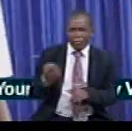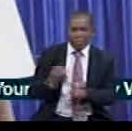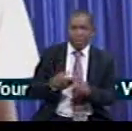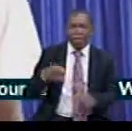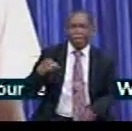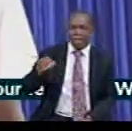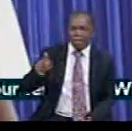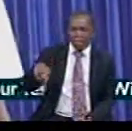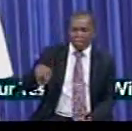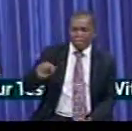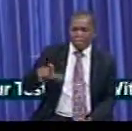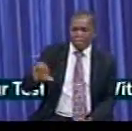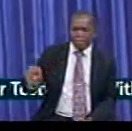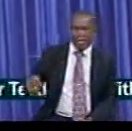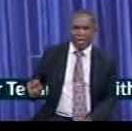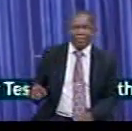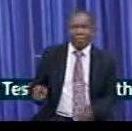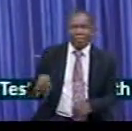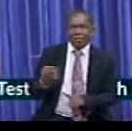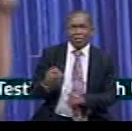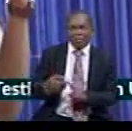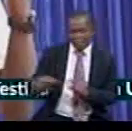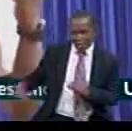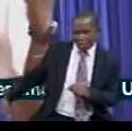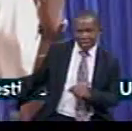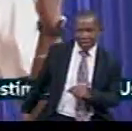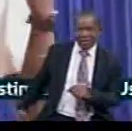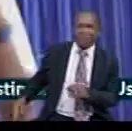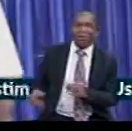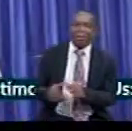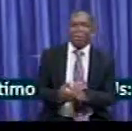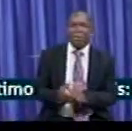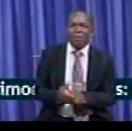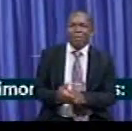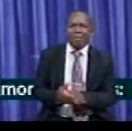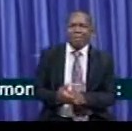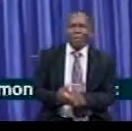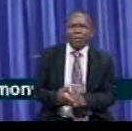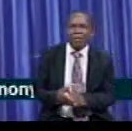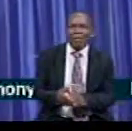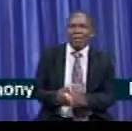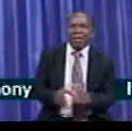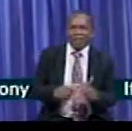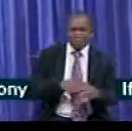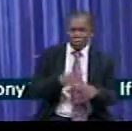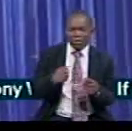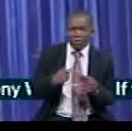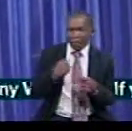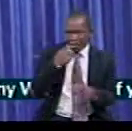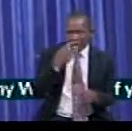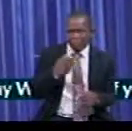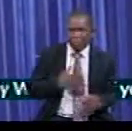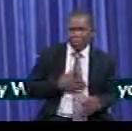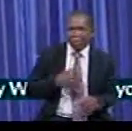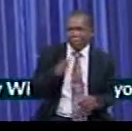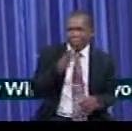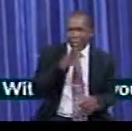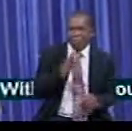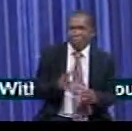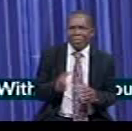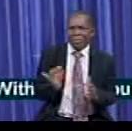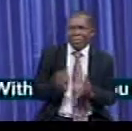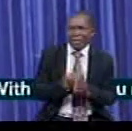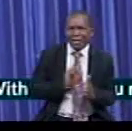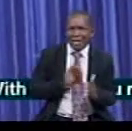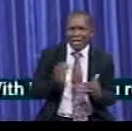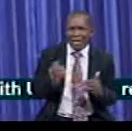anus. One day I went to bath and I came and told my mother that I saw something which is like a living thing in